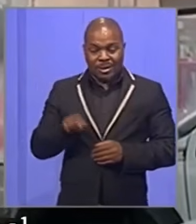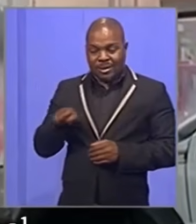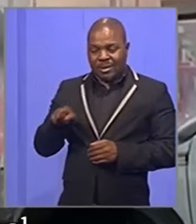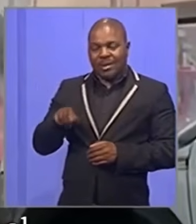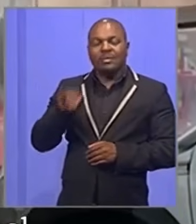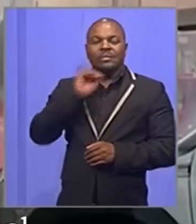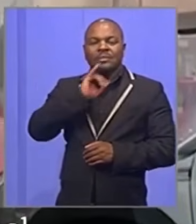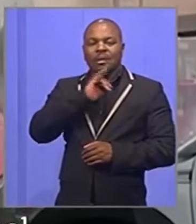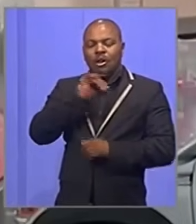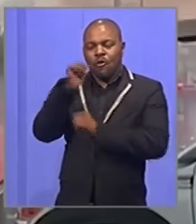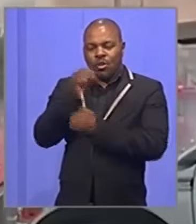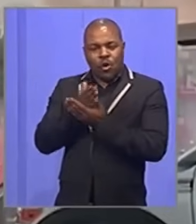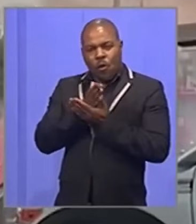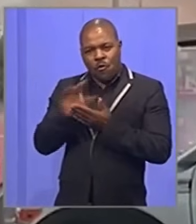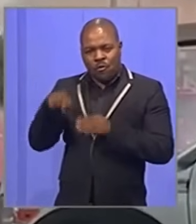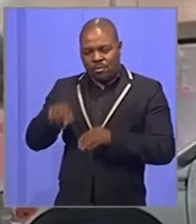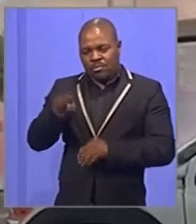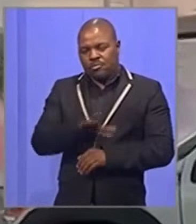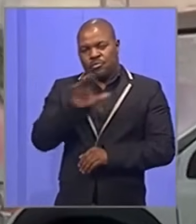bonqosa Israel koronaheng.